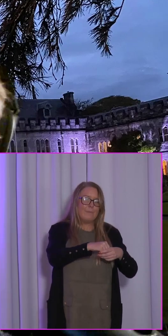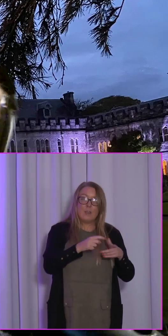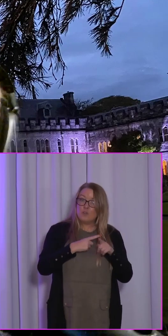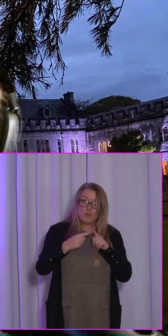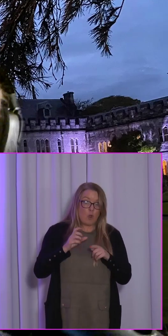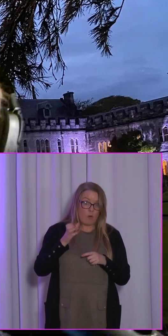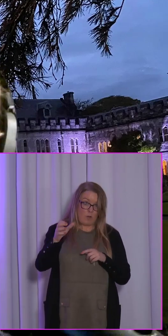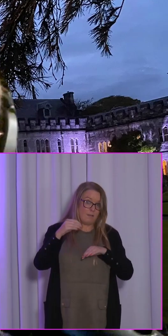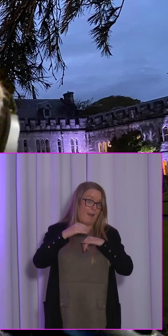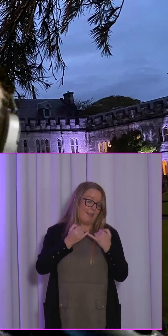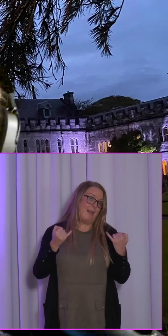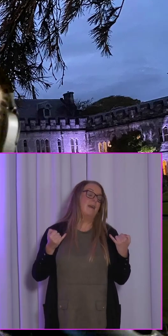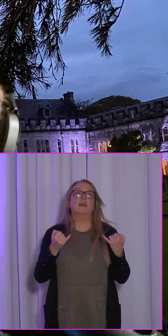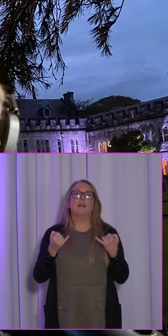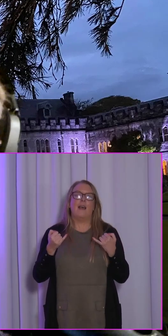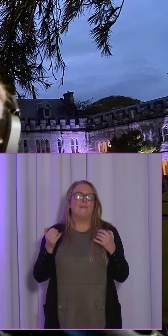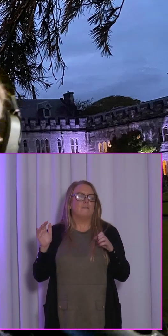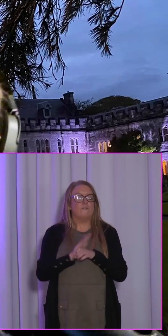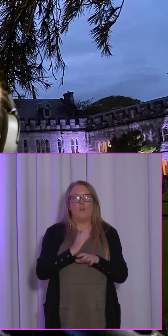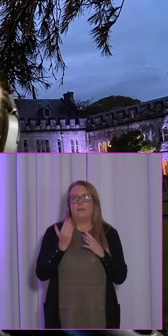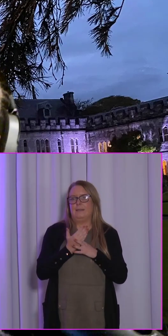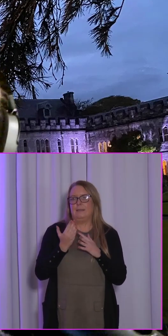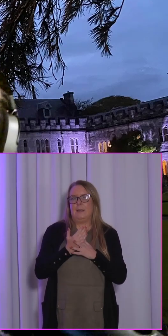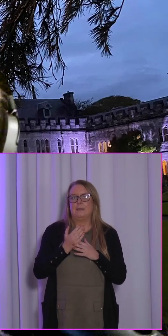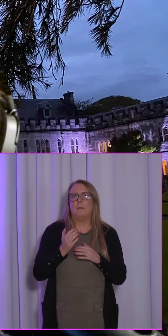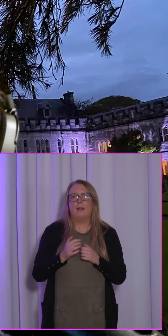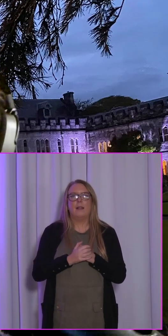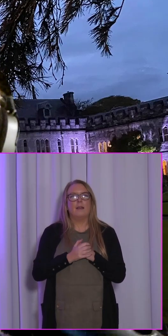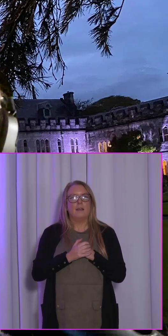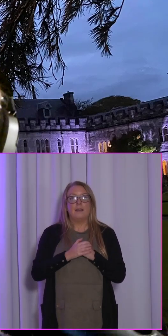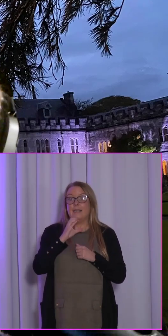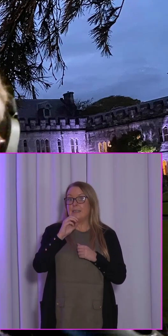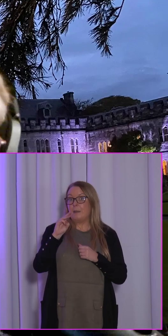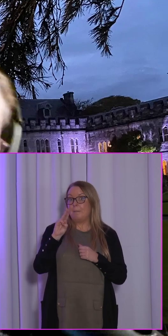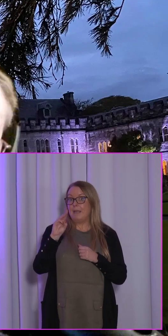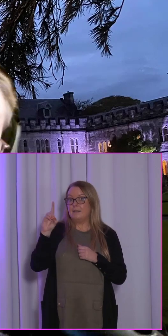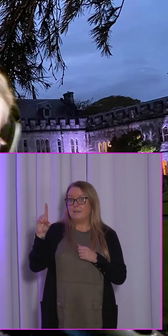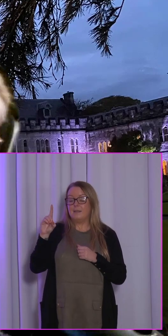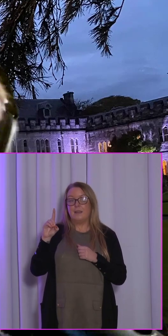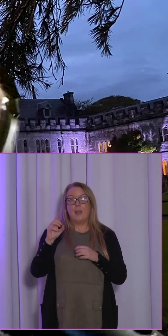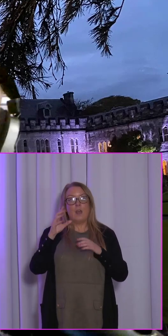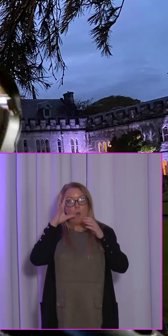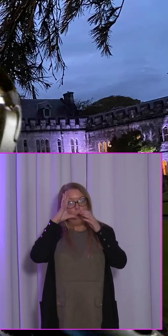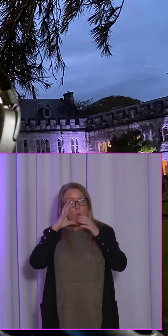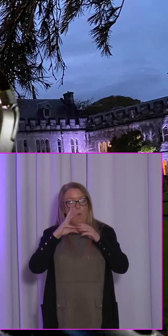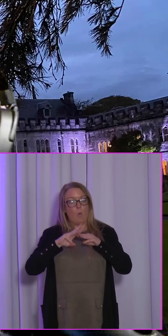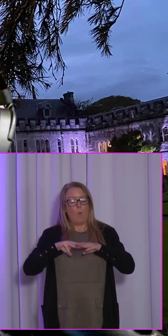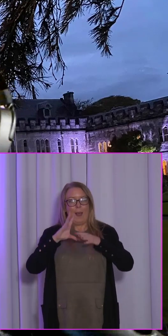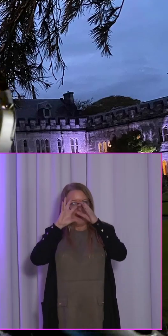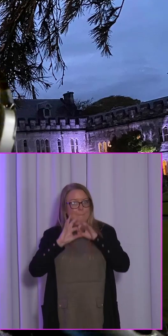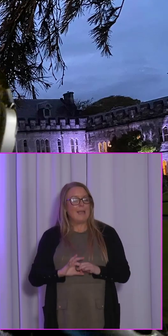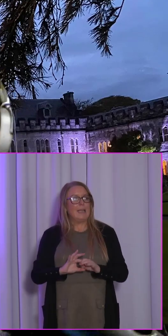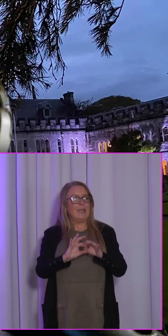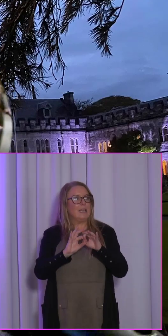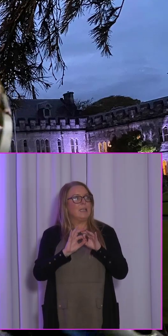they're completely online and completely accessible. Certain continuing professional development and wellbeing coordination for the arts and creative industry,